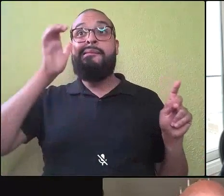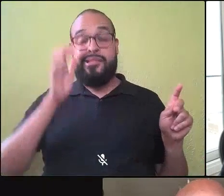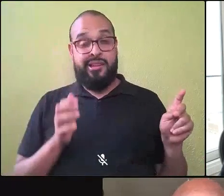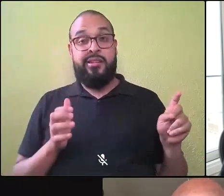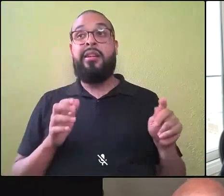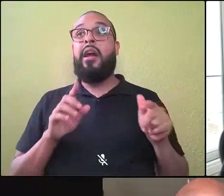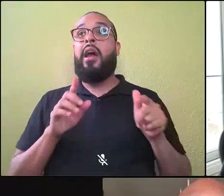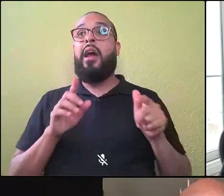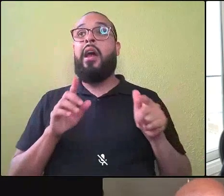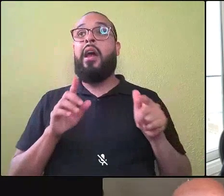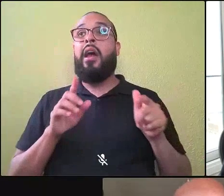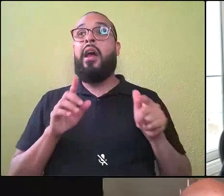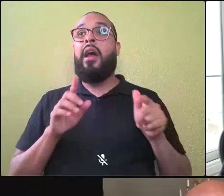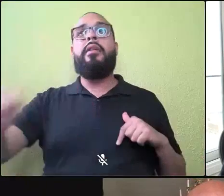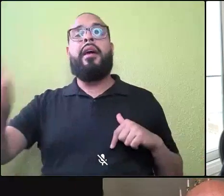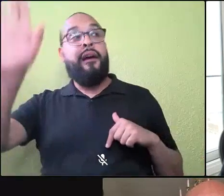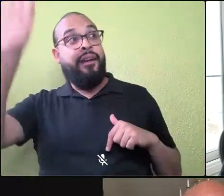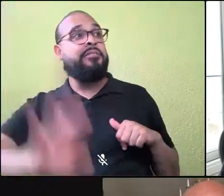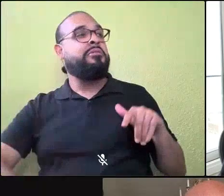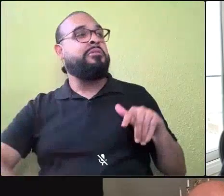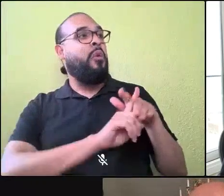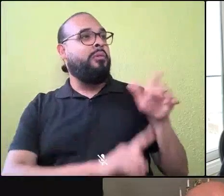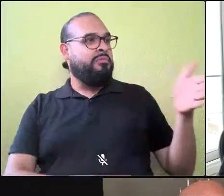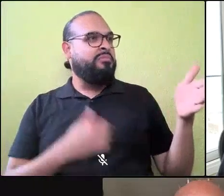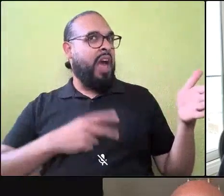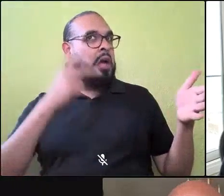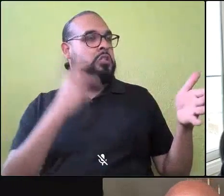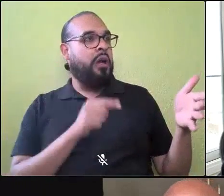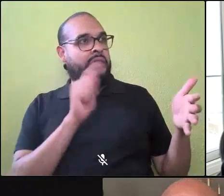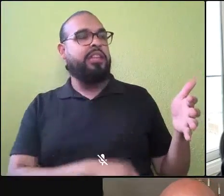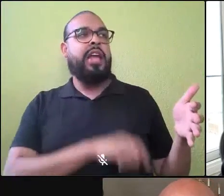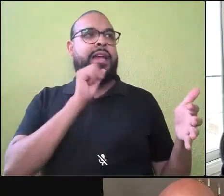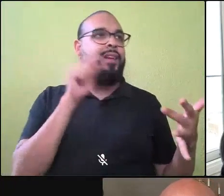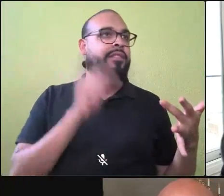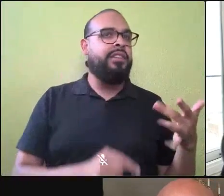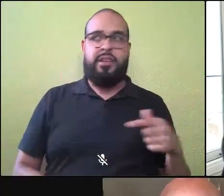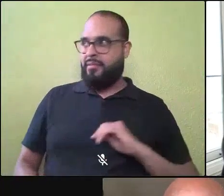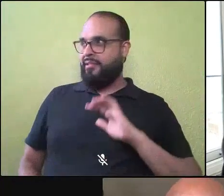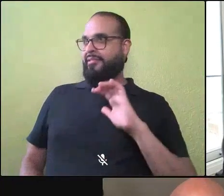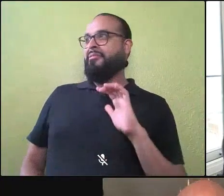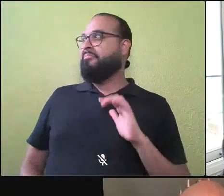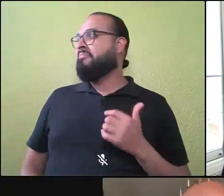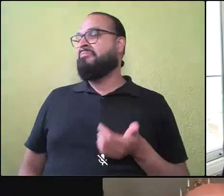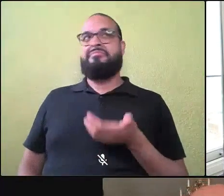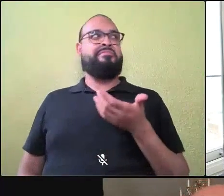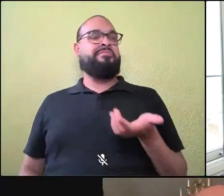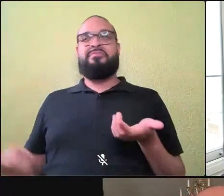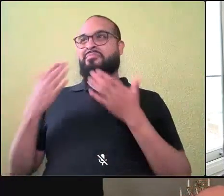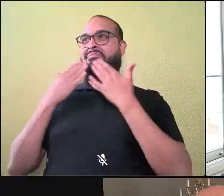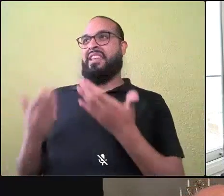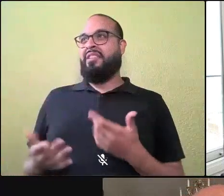and they're like, "Hey, I really love this thing." And it's kind of like, "Thank you. Who who are you? where did I meet you?